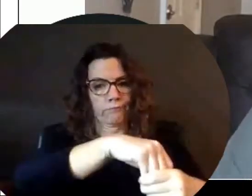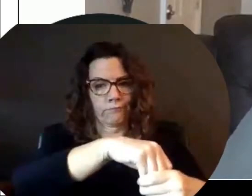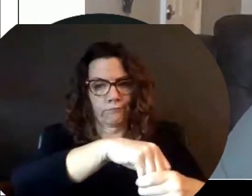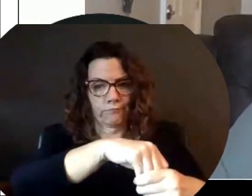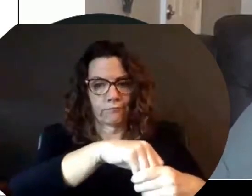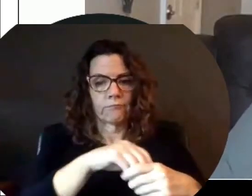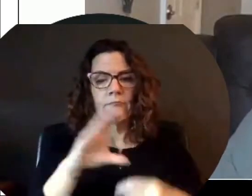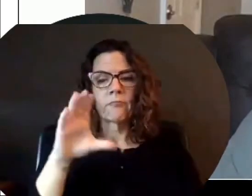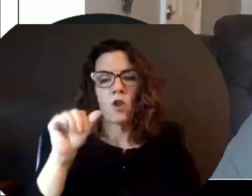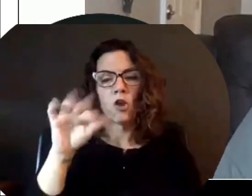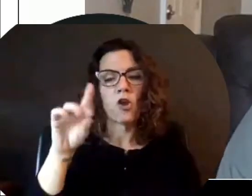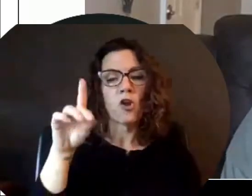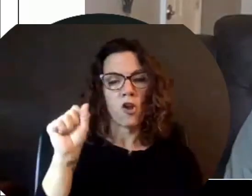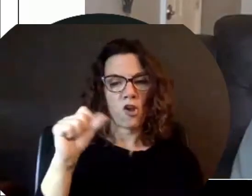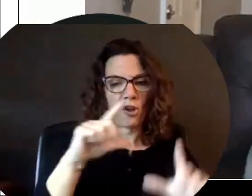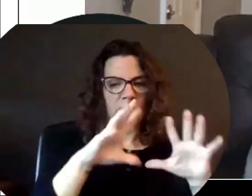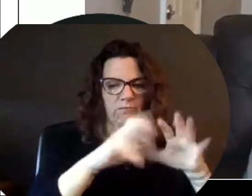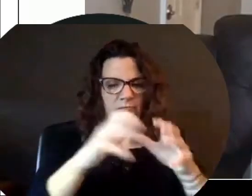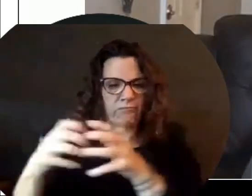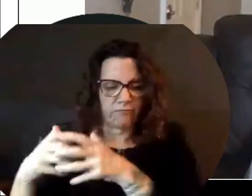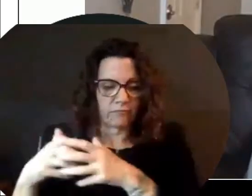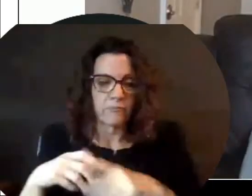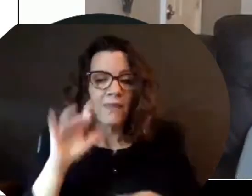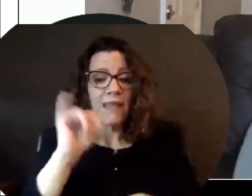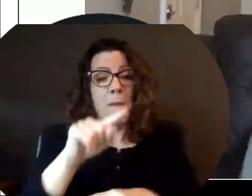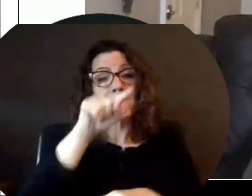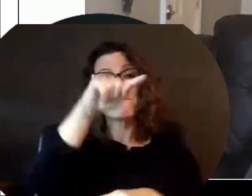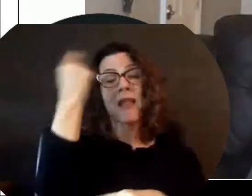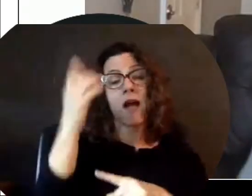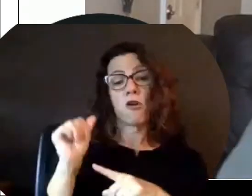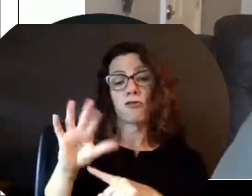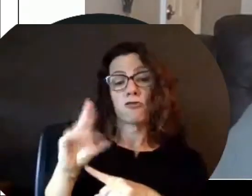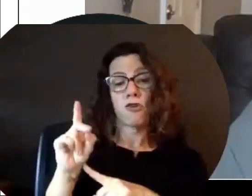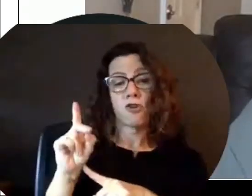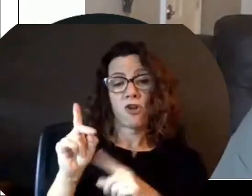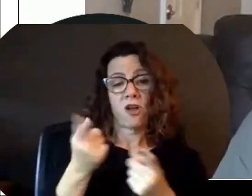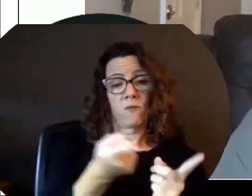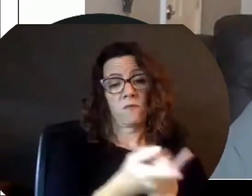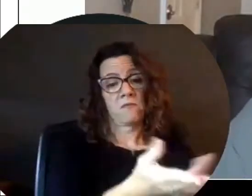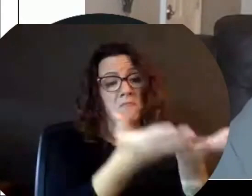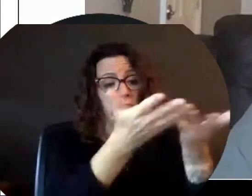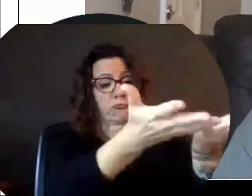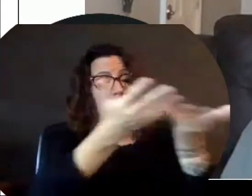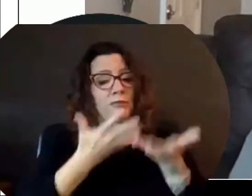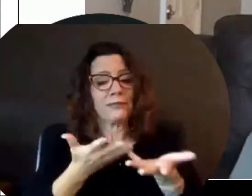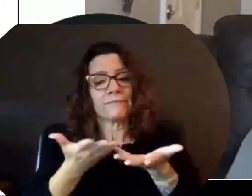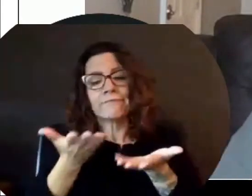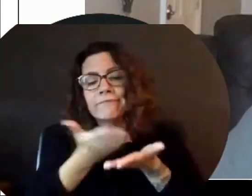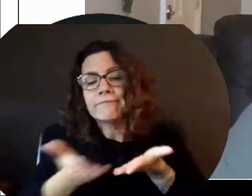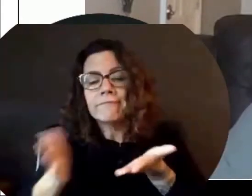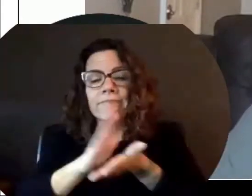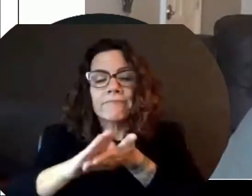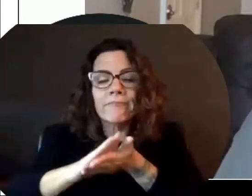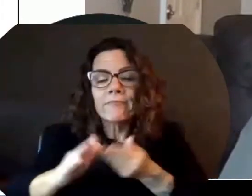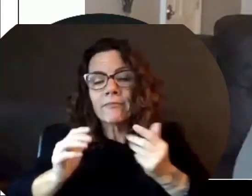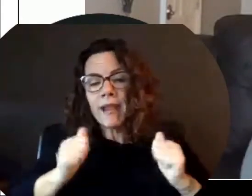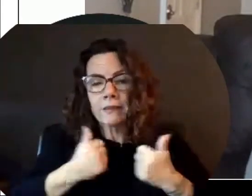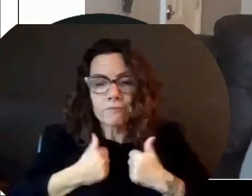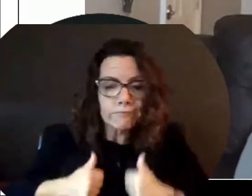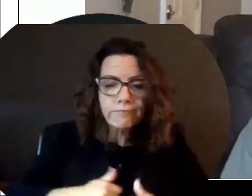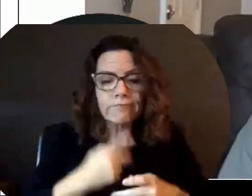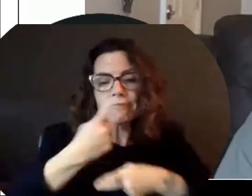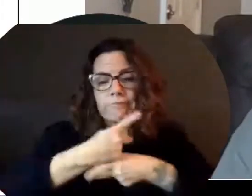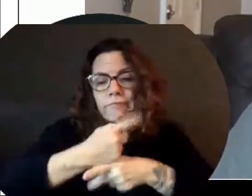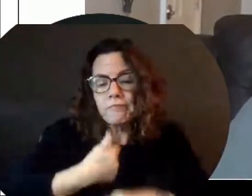all these stories and stuff about which you gotta be feared, but that care package was legit. Like they were like soap. Maybe some soup, some things that just keep